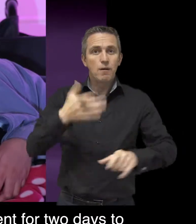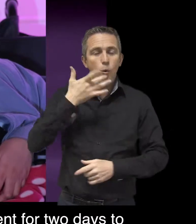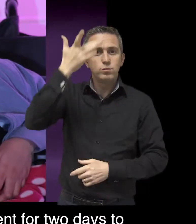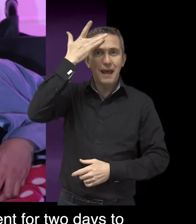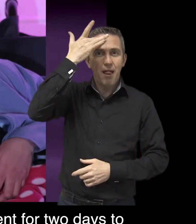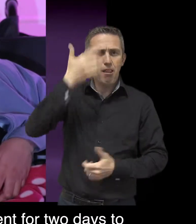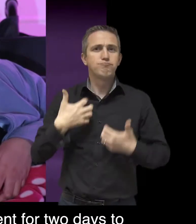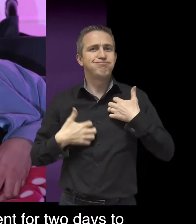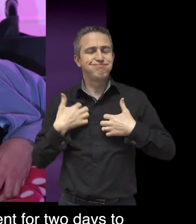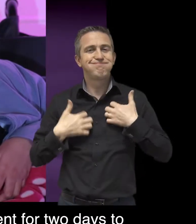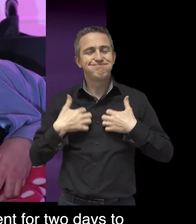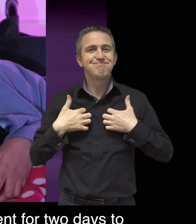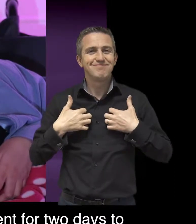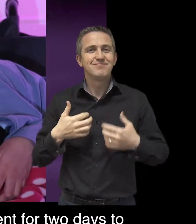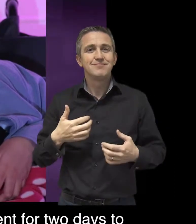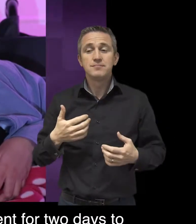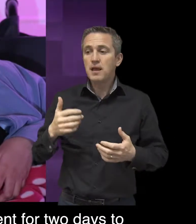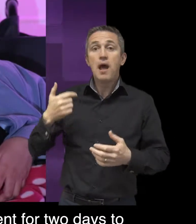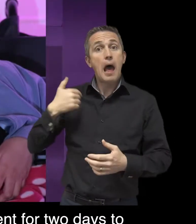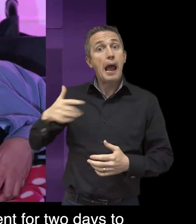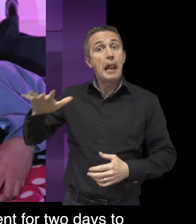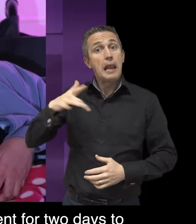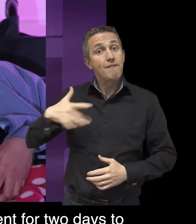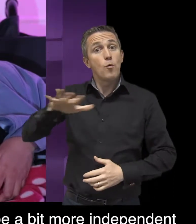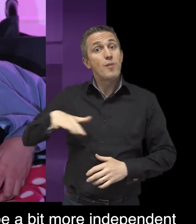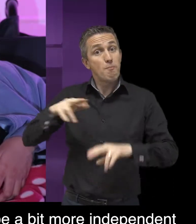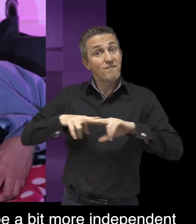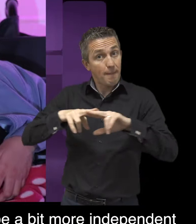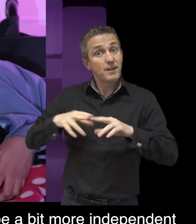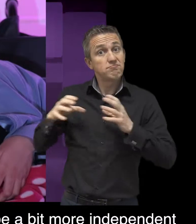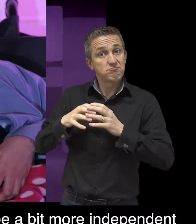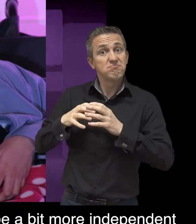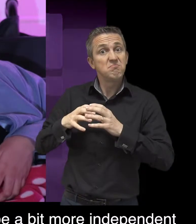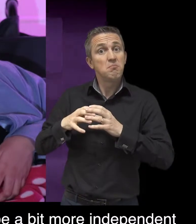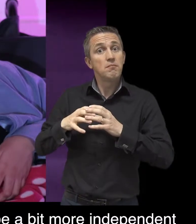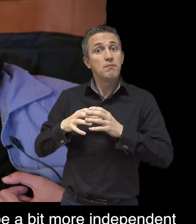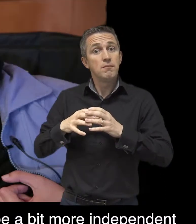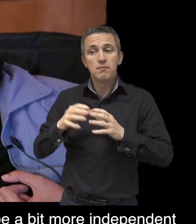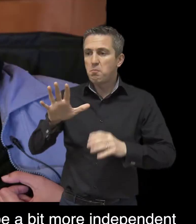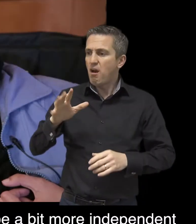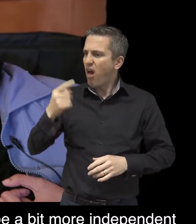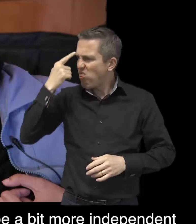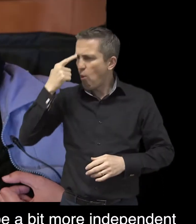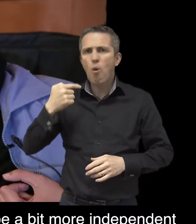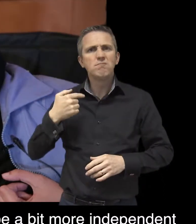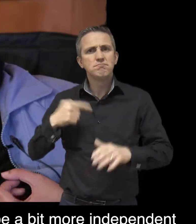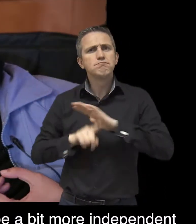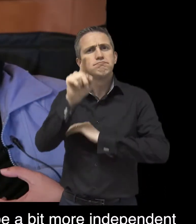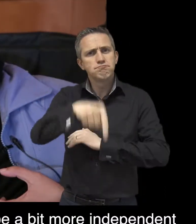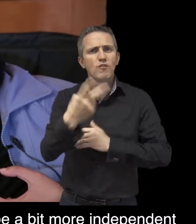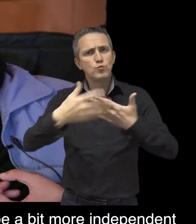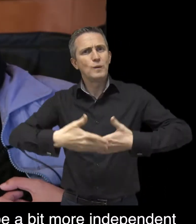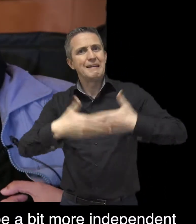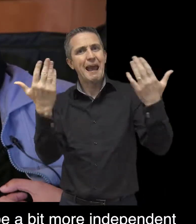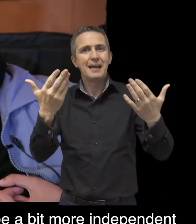And I live with my family, and just to get a break, like, get my so I